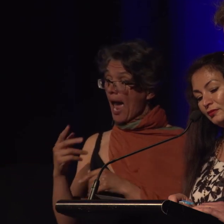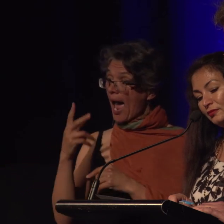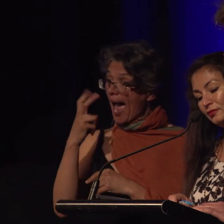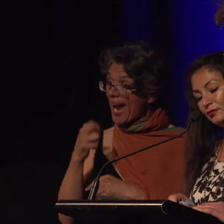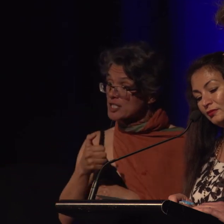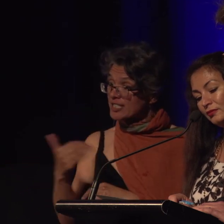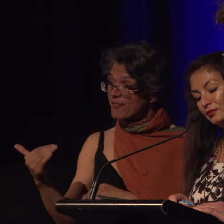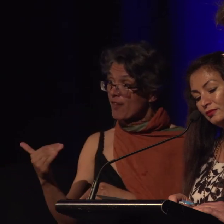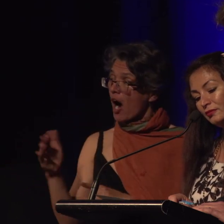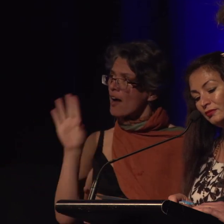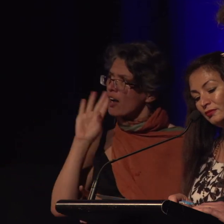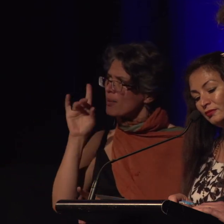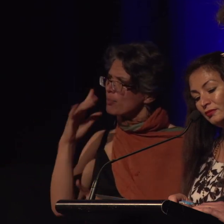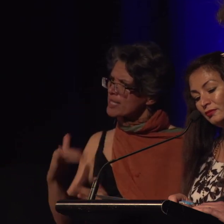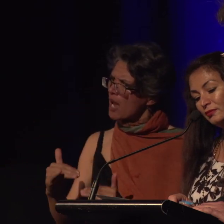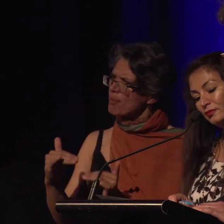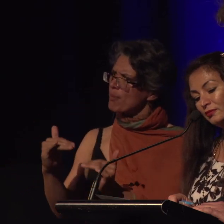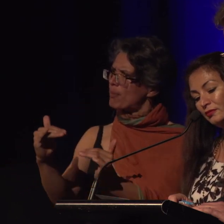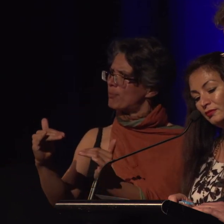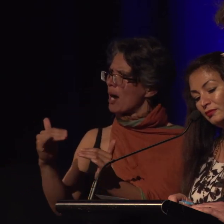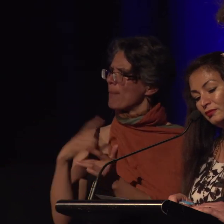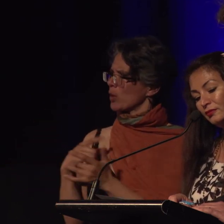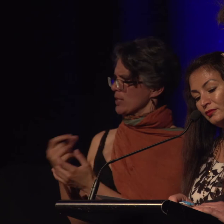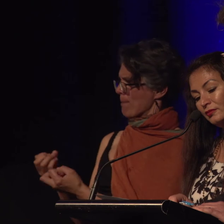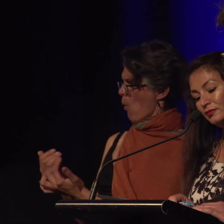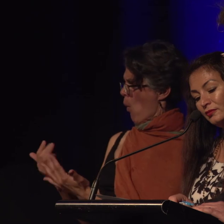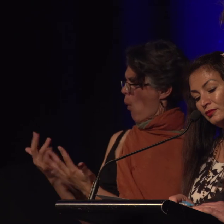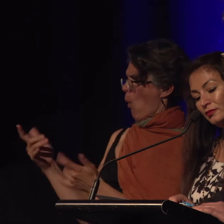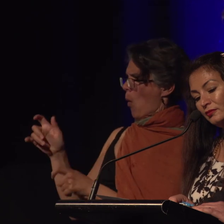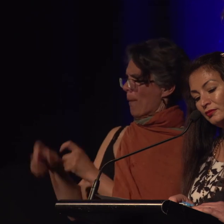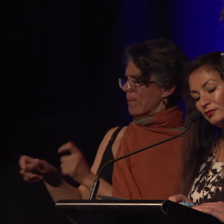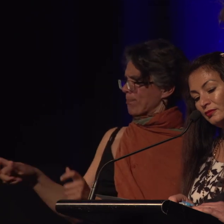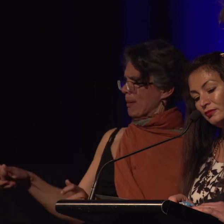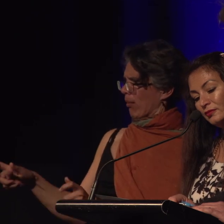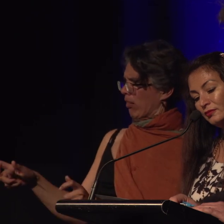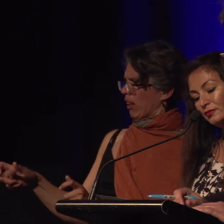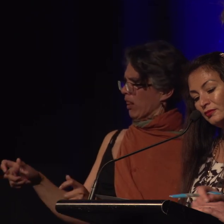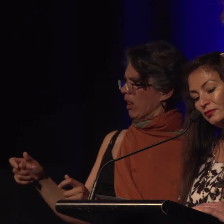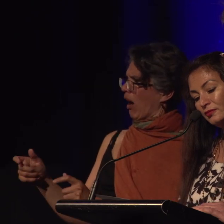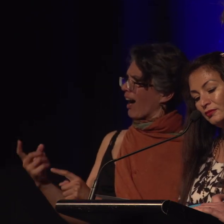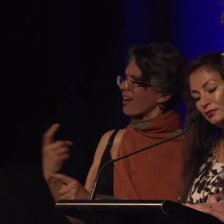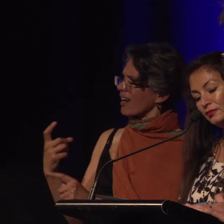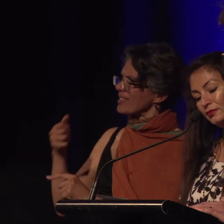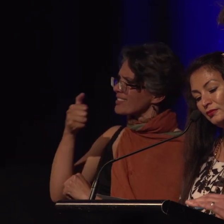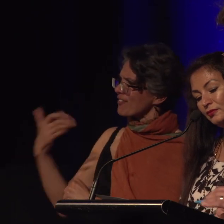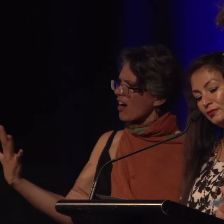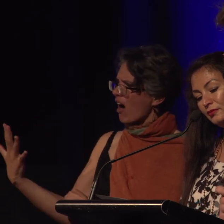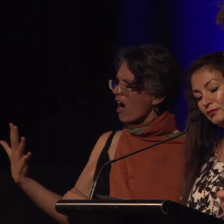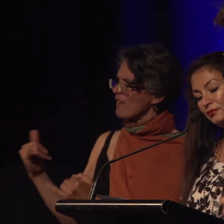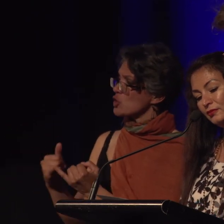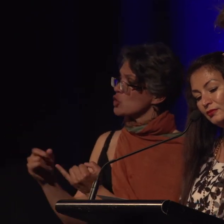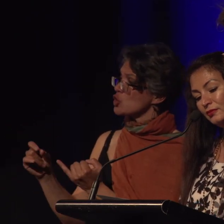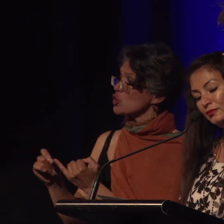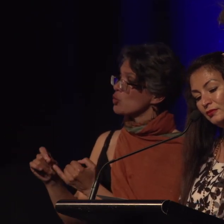It has been stated that with a lot more people coming up for retirement, National Super could be hard to sustain. But with all the